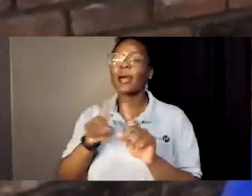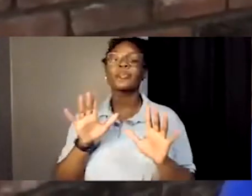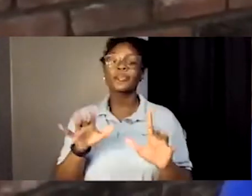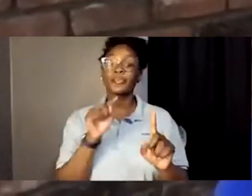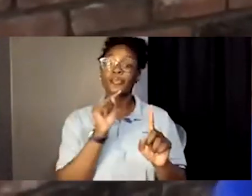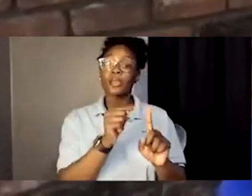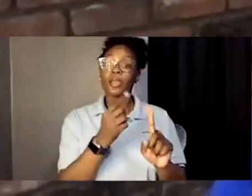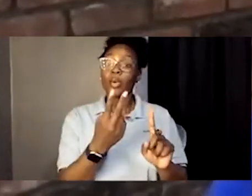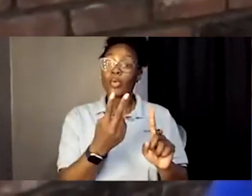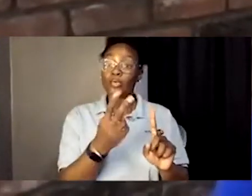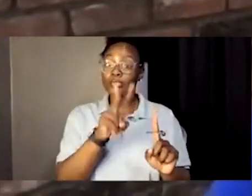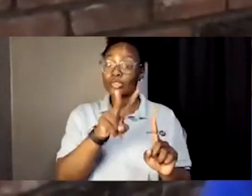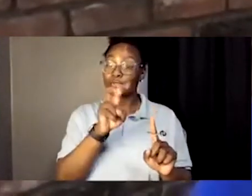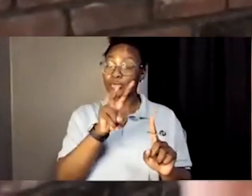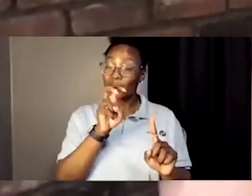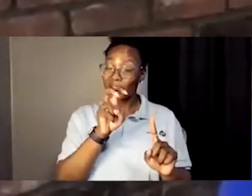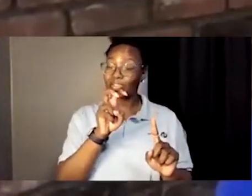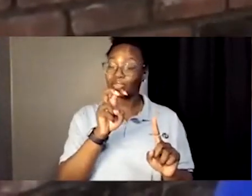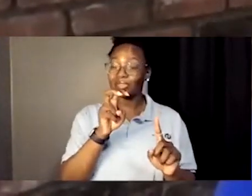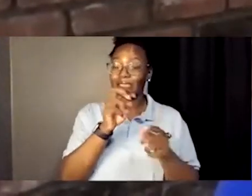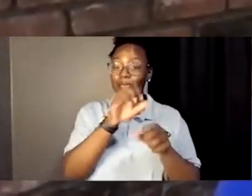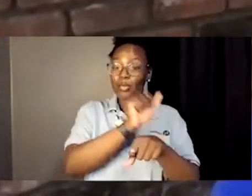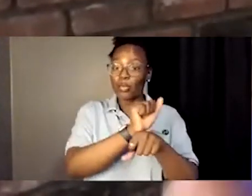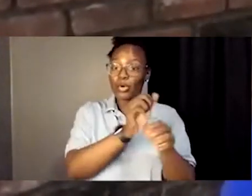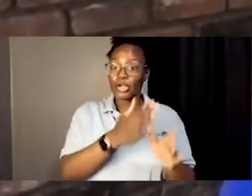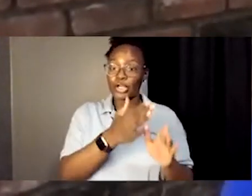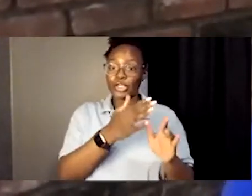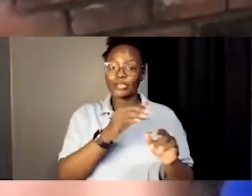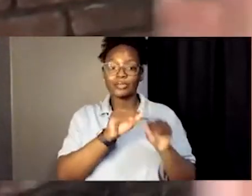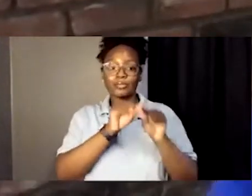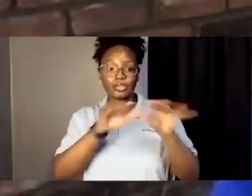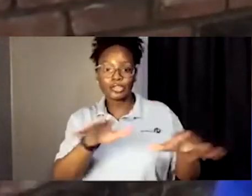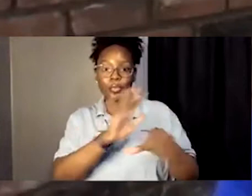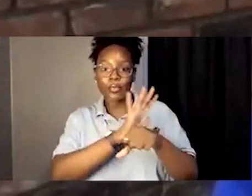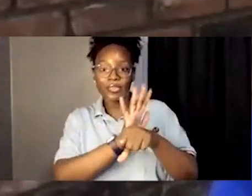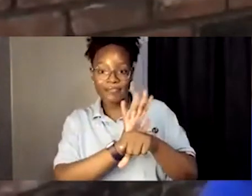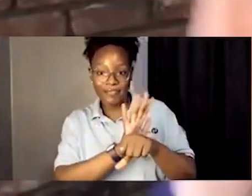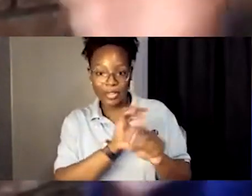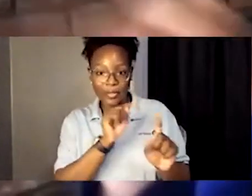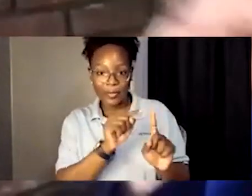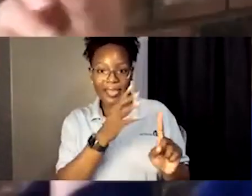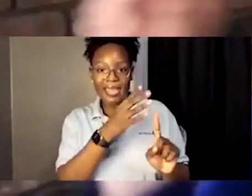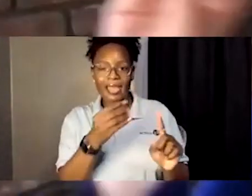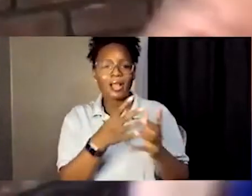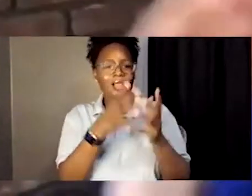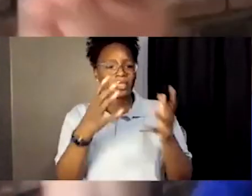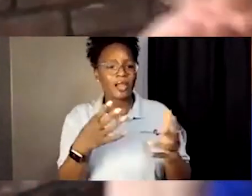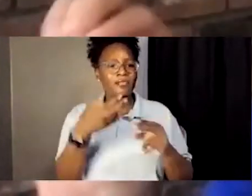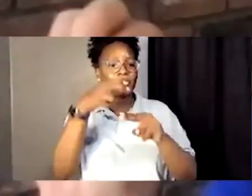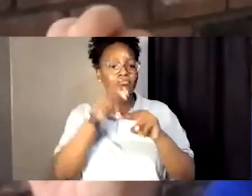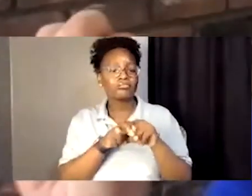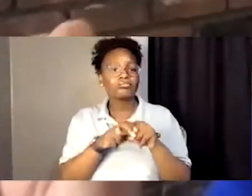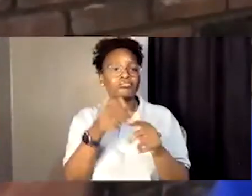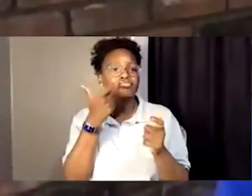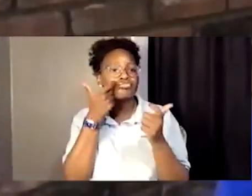screened the film. It was sort of in a little downturn during COVID. So many of them watched together. Some of them had a private link to screen.